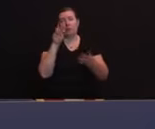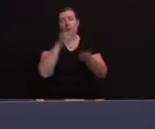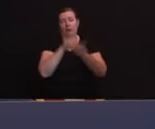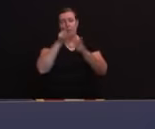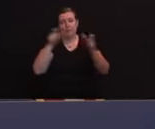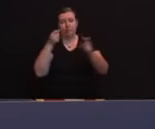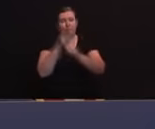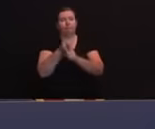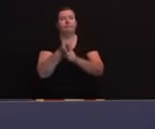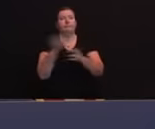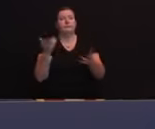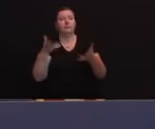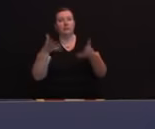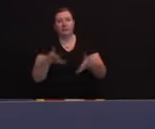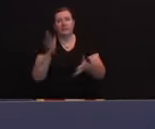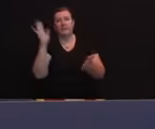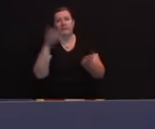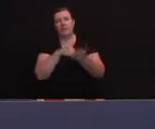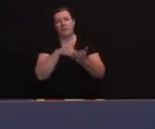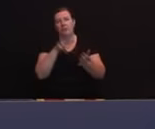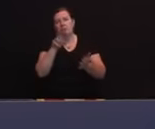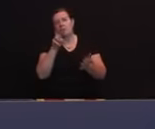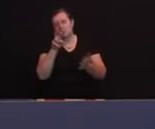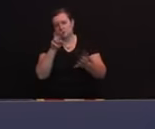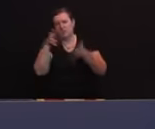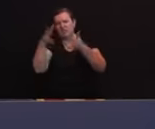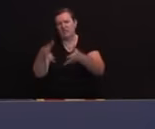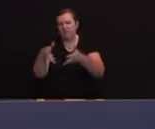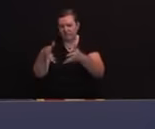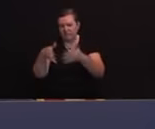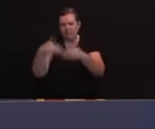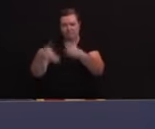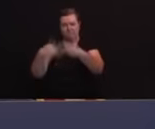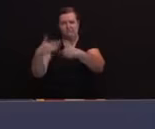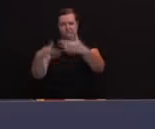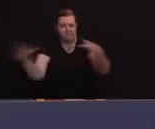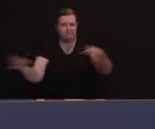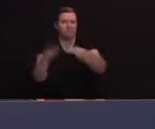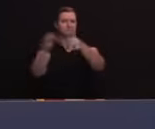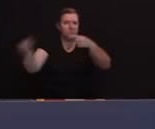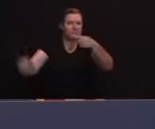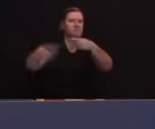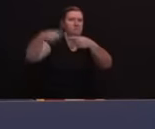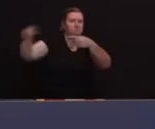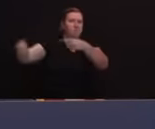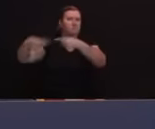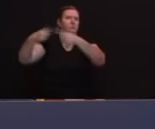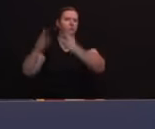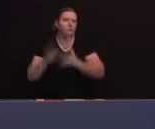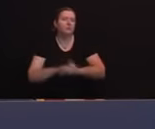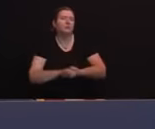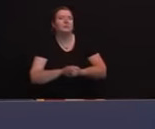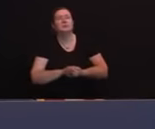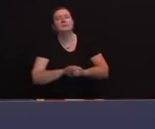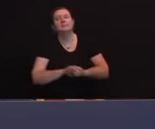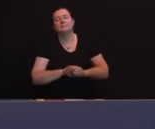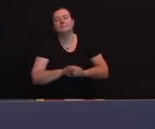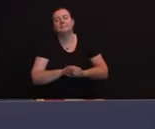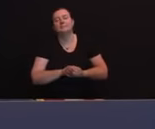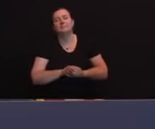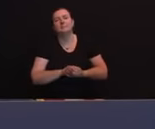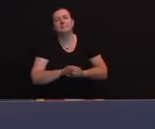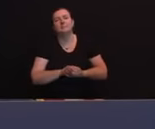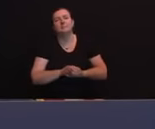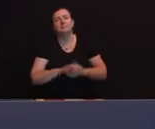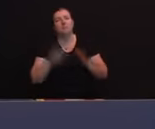5,200, split 3,000 PSE&G customers and about 2,100 JCP&L. And the weather this week